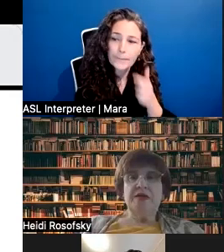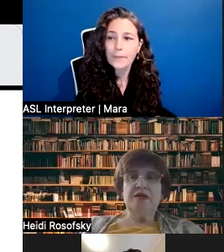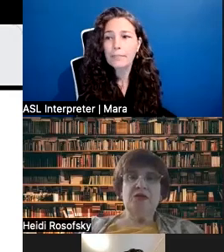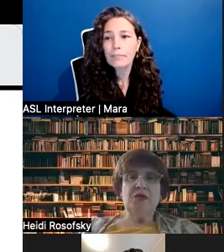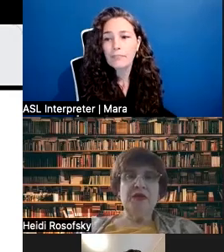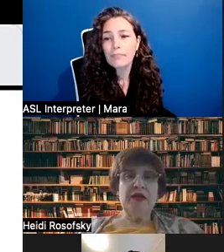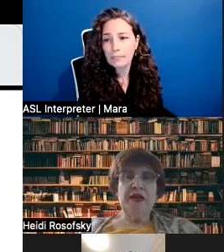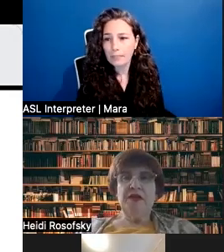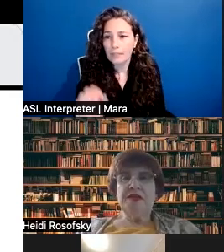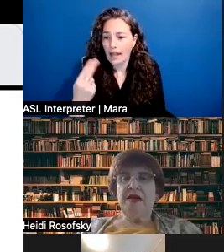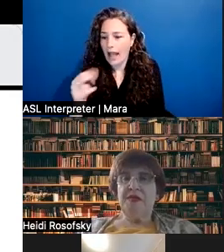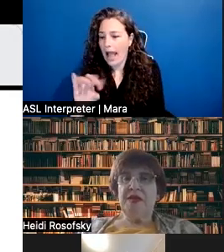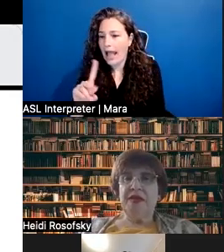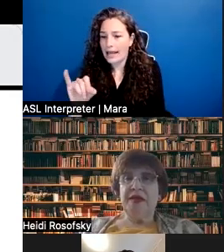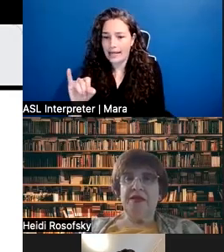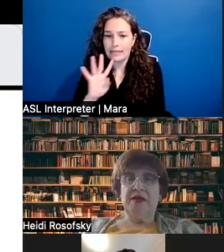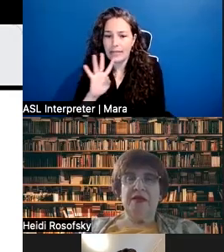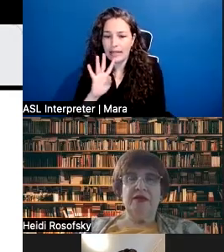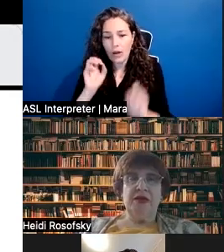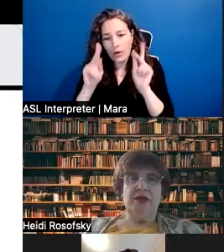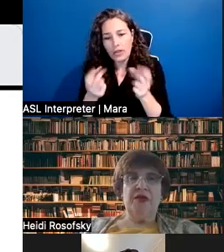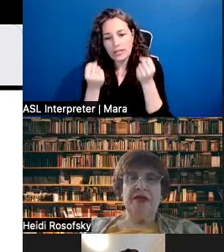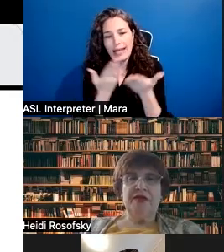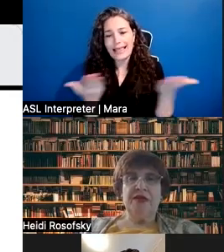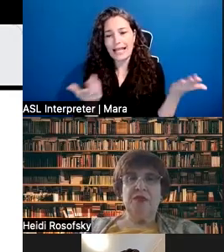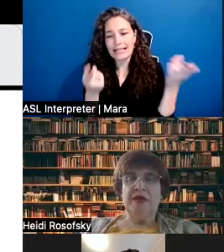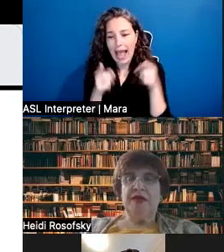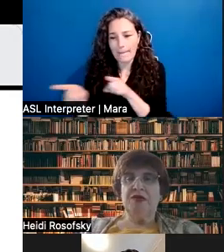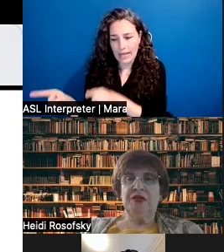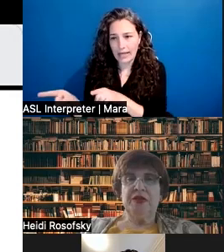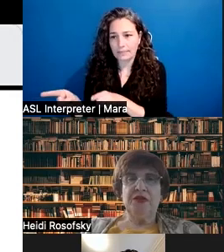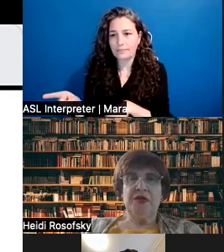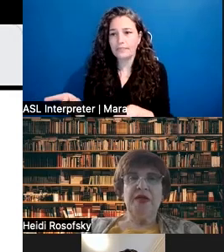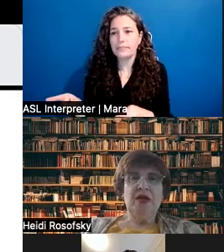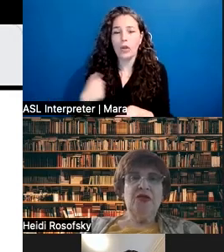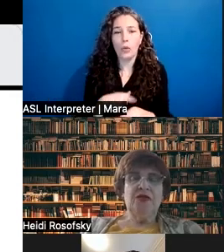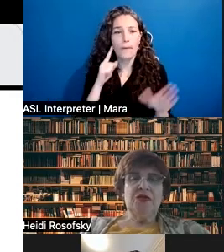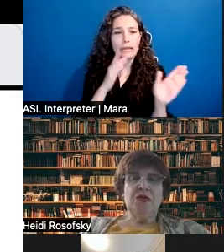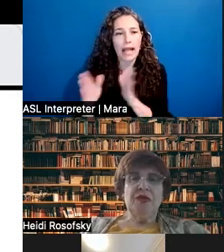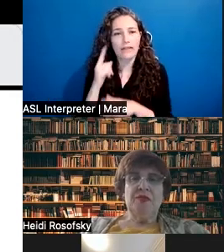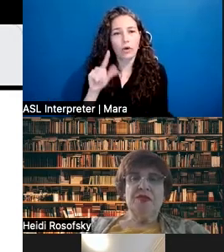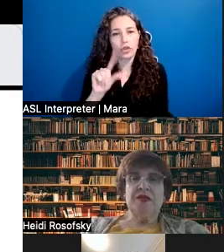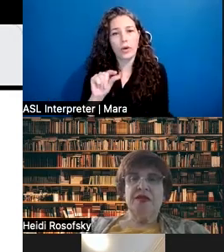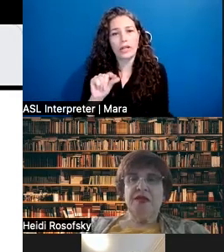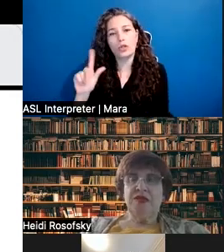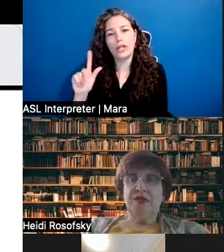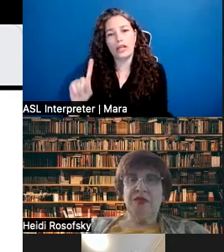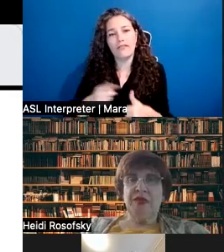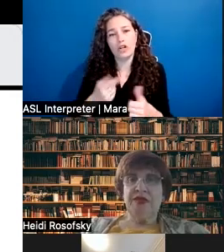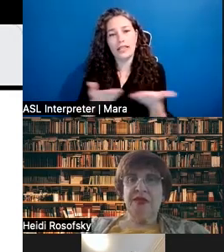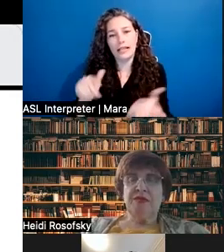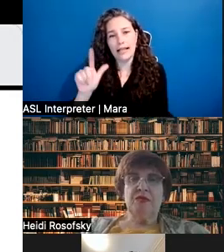Okay, so we've got a lot of things happening in already, planned in the 2023. The first one up is the Los